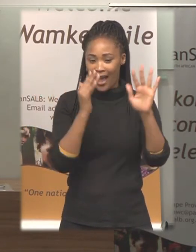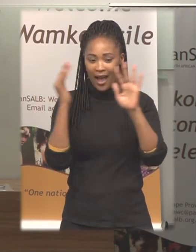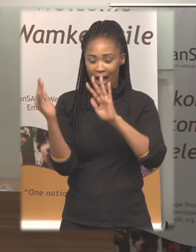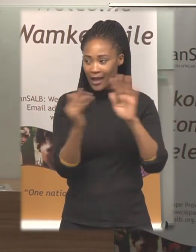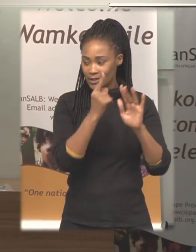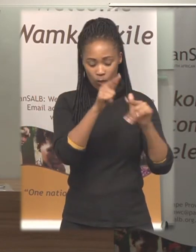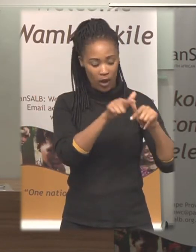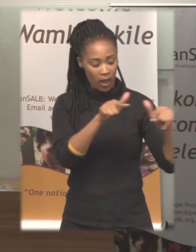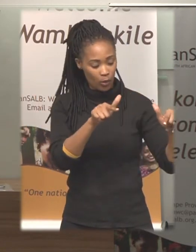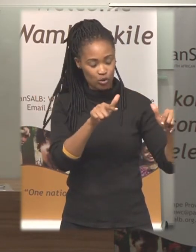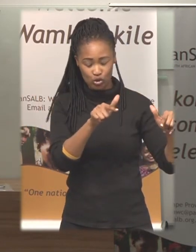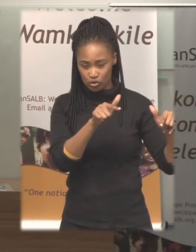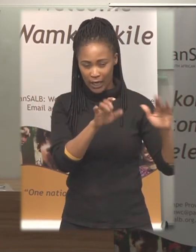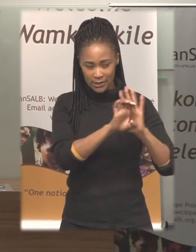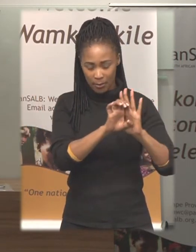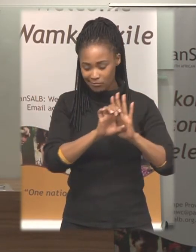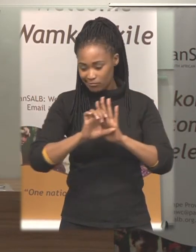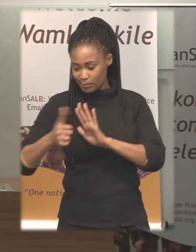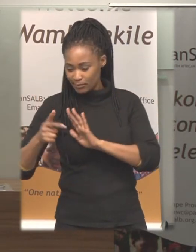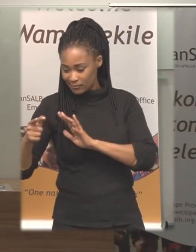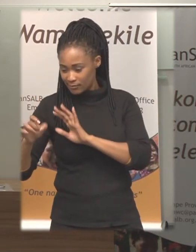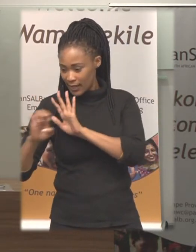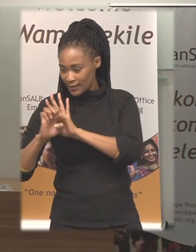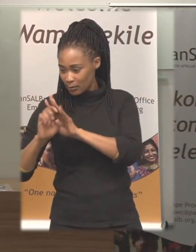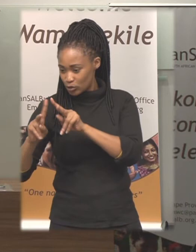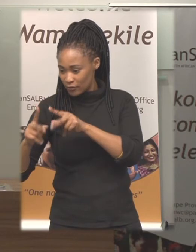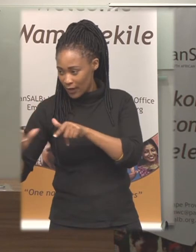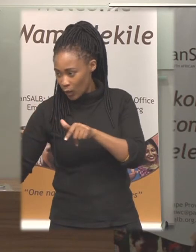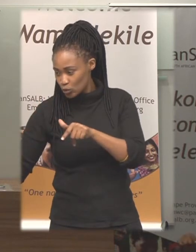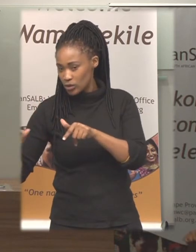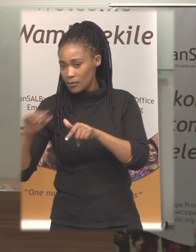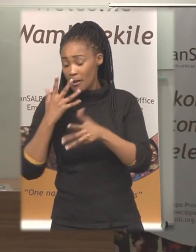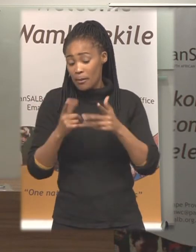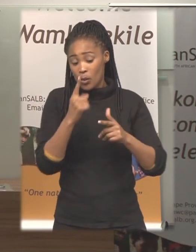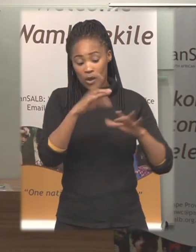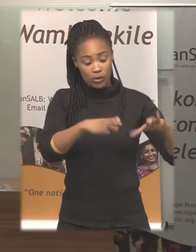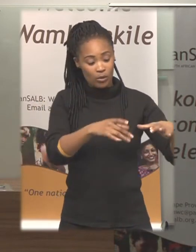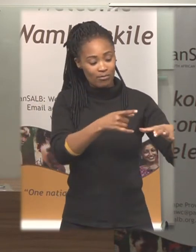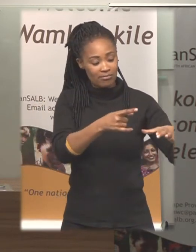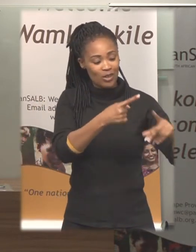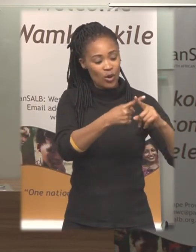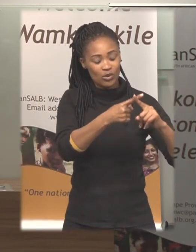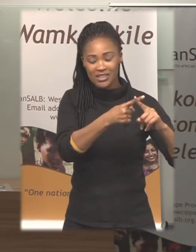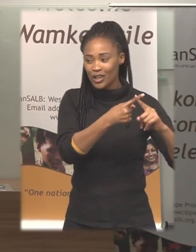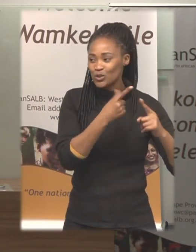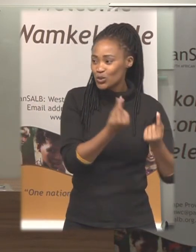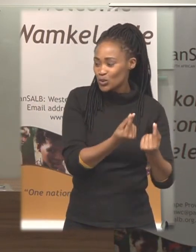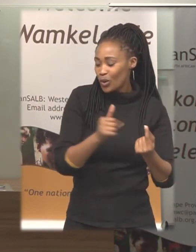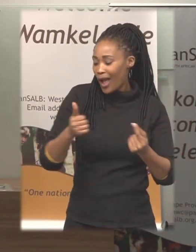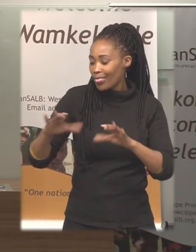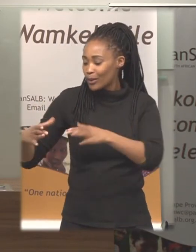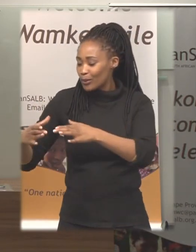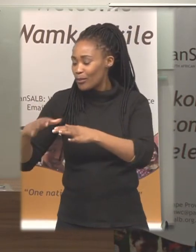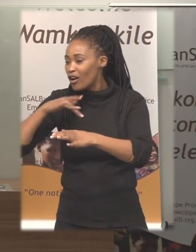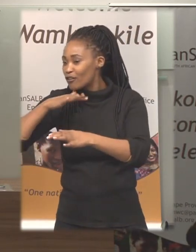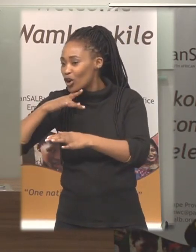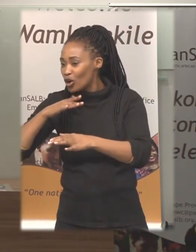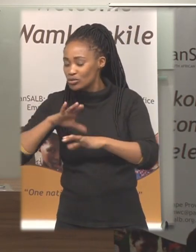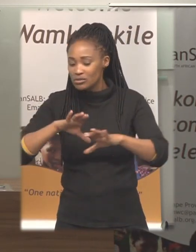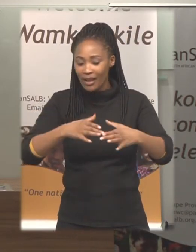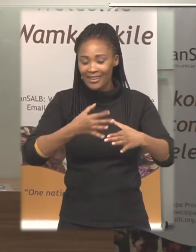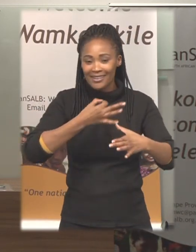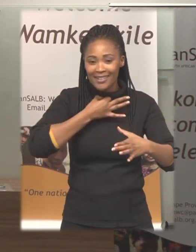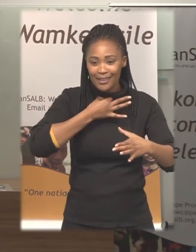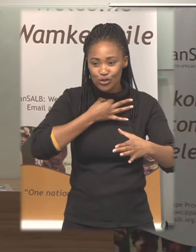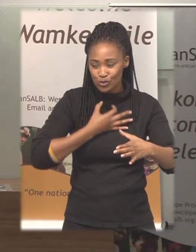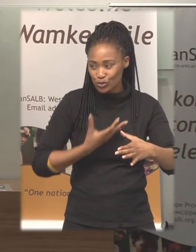on different slides, for example. One group might be working in isiXhosa and another one's working in Afrikaans and another one's working in